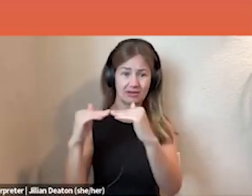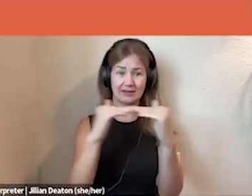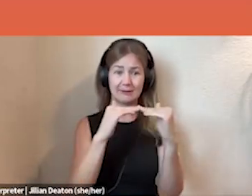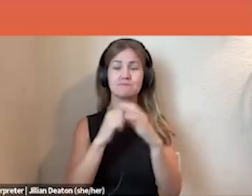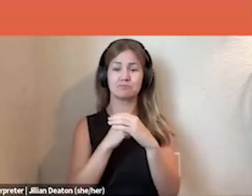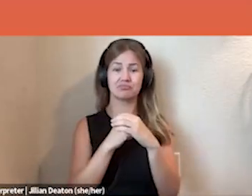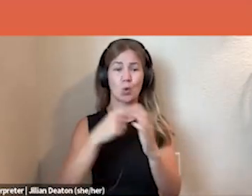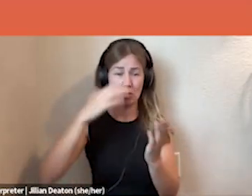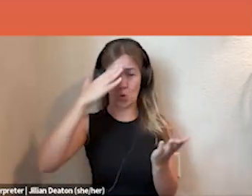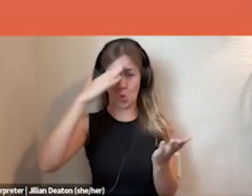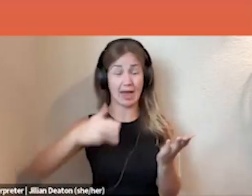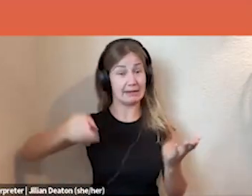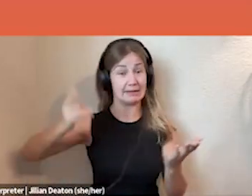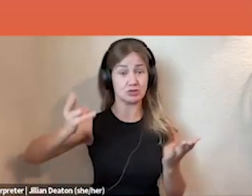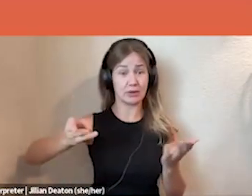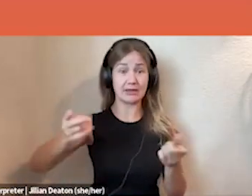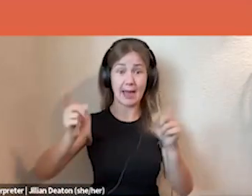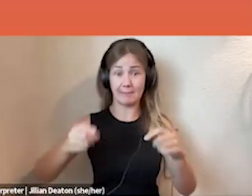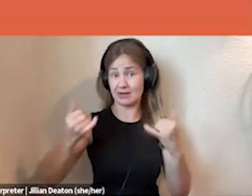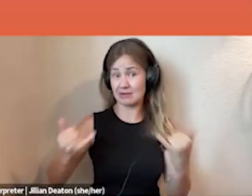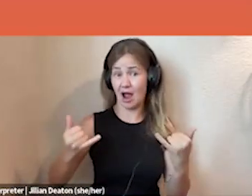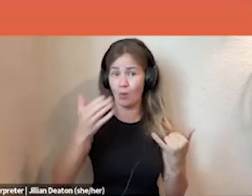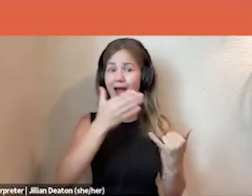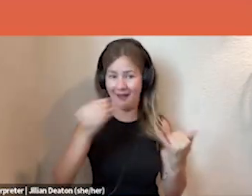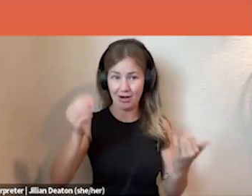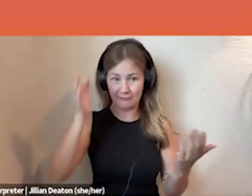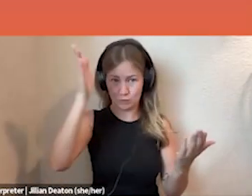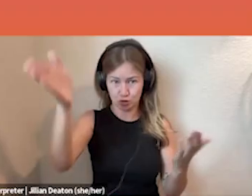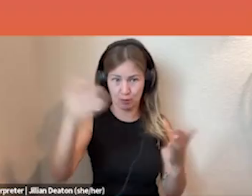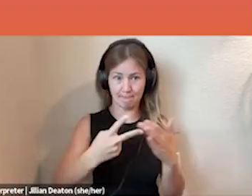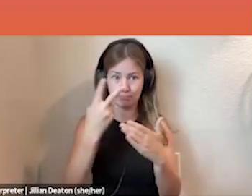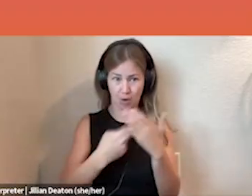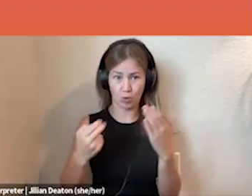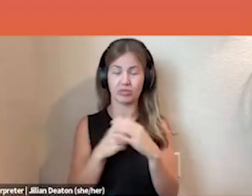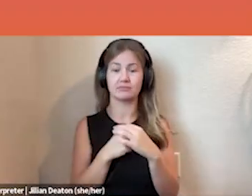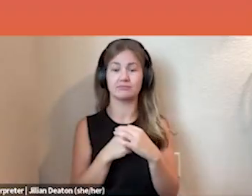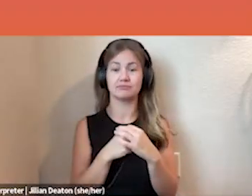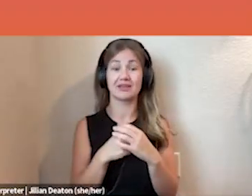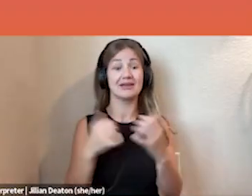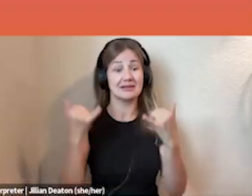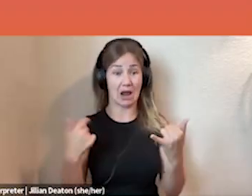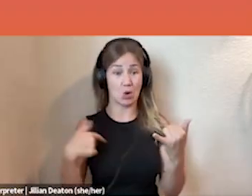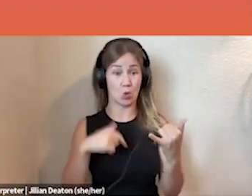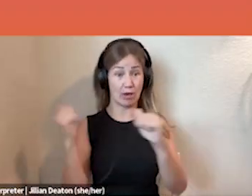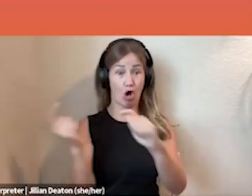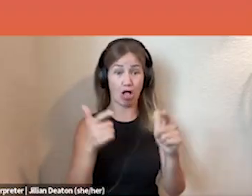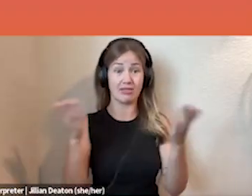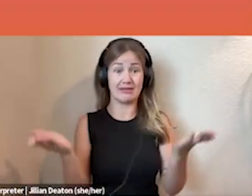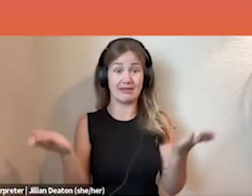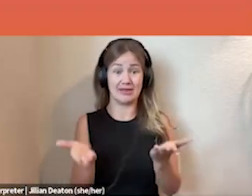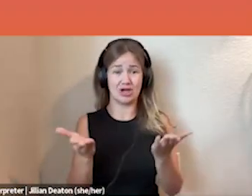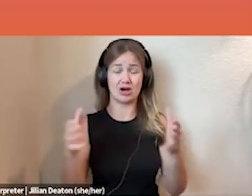present and future. With all of this in the room with us, let's take a collective moment of